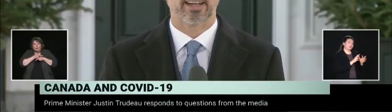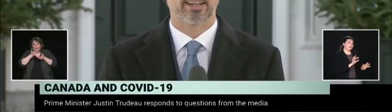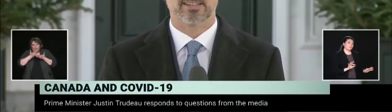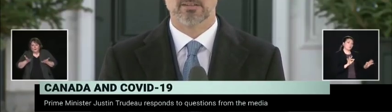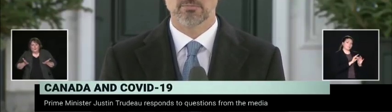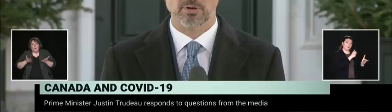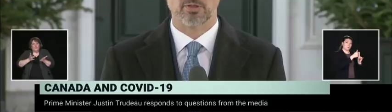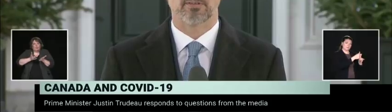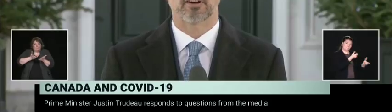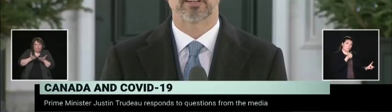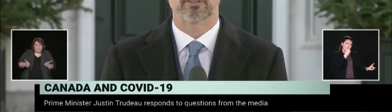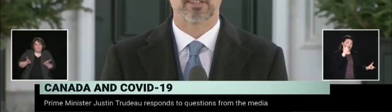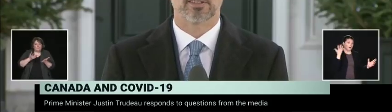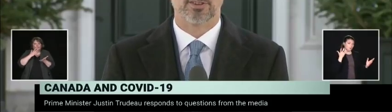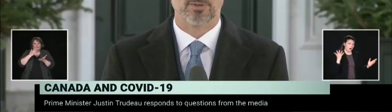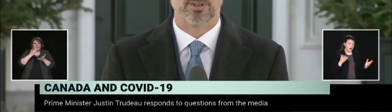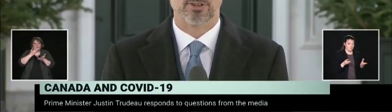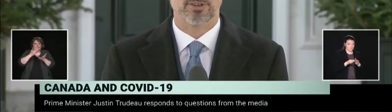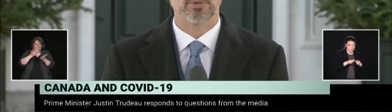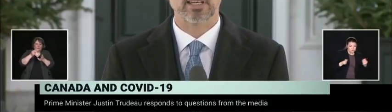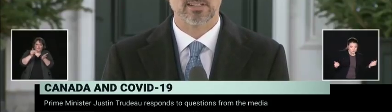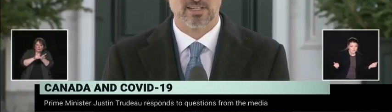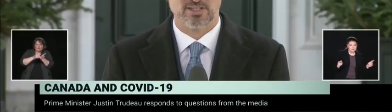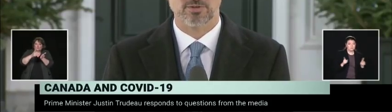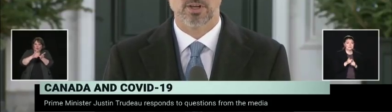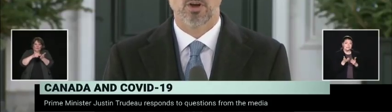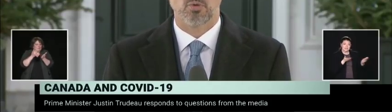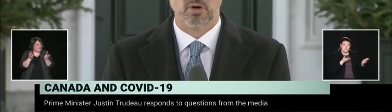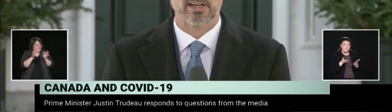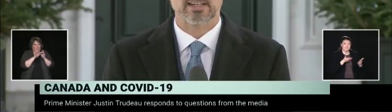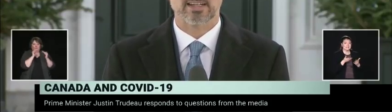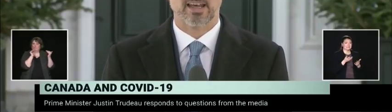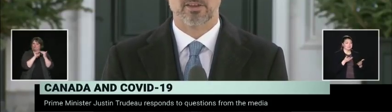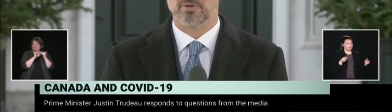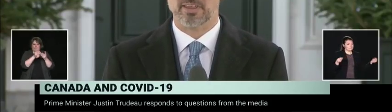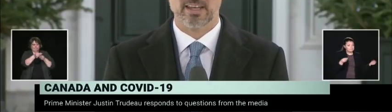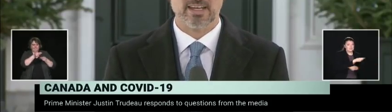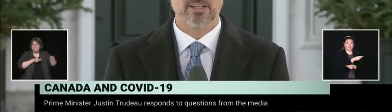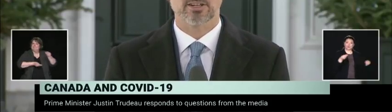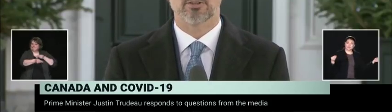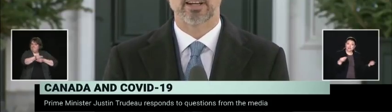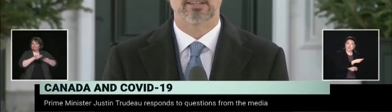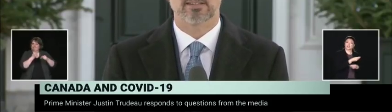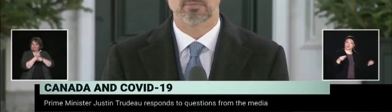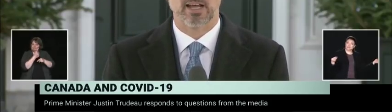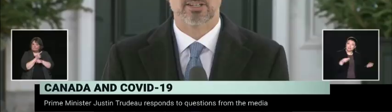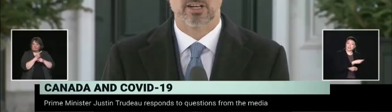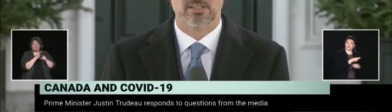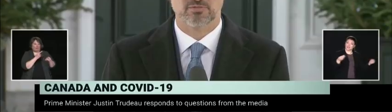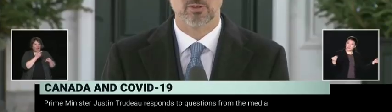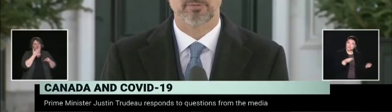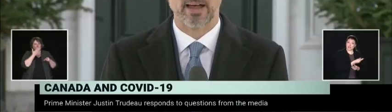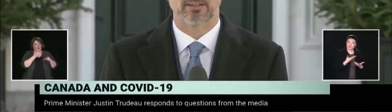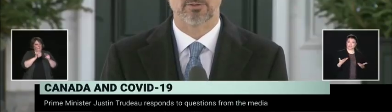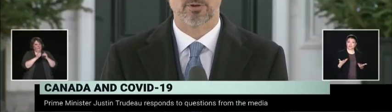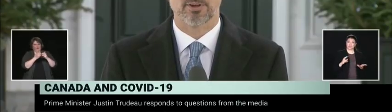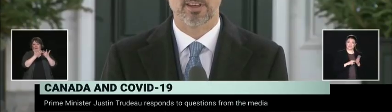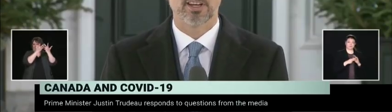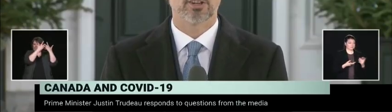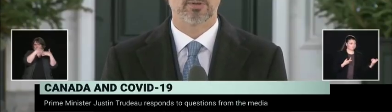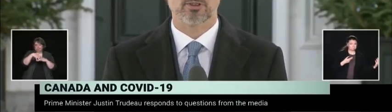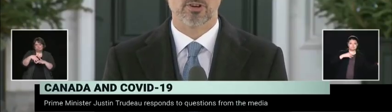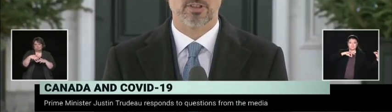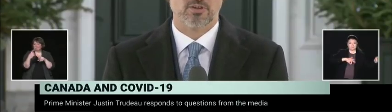border, and it is in both of our interests to ensure that we continue working together with integrated supply chains that move back and